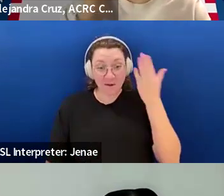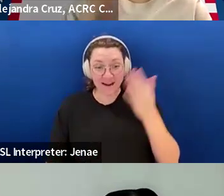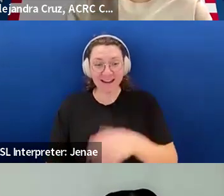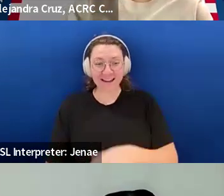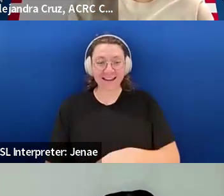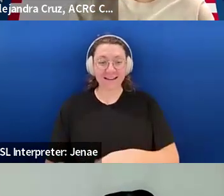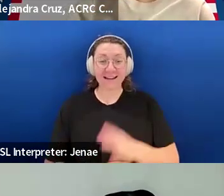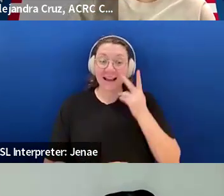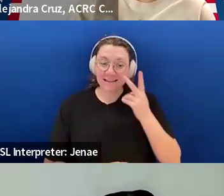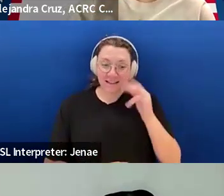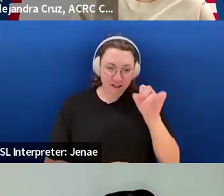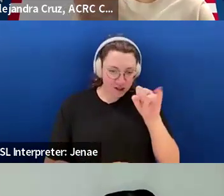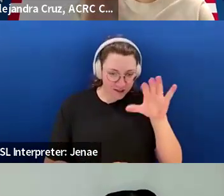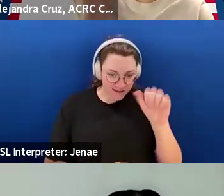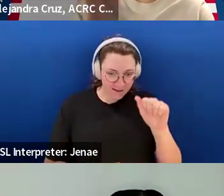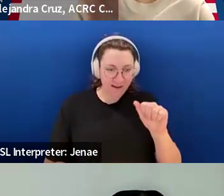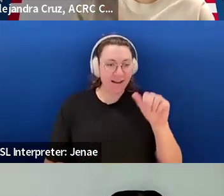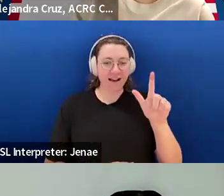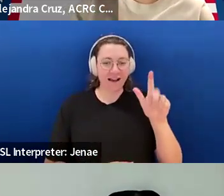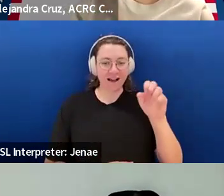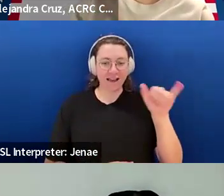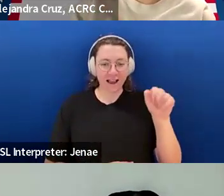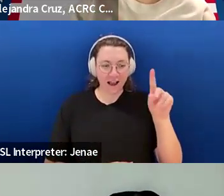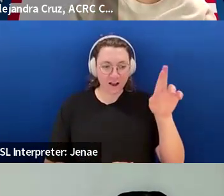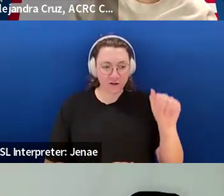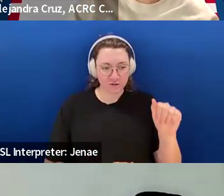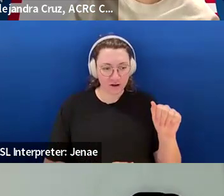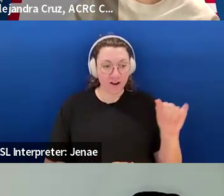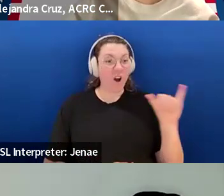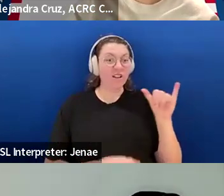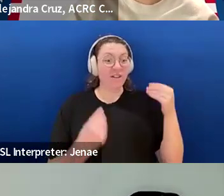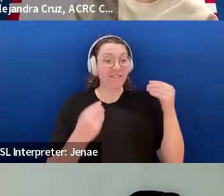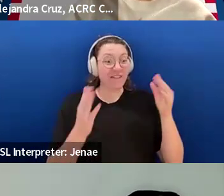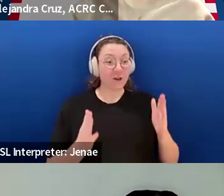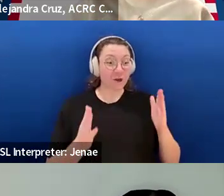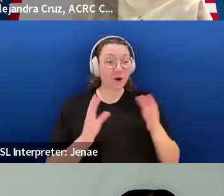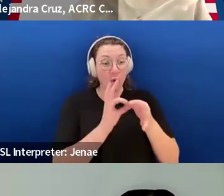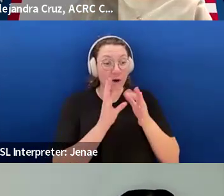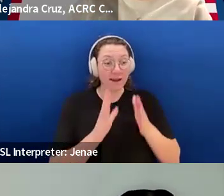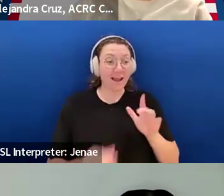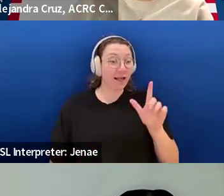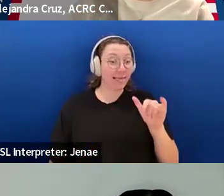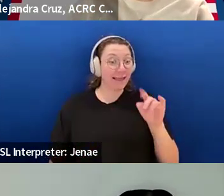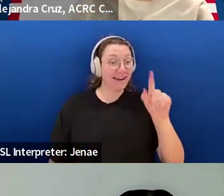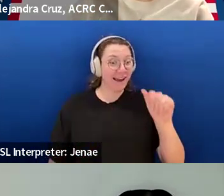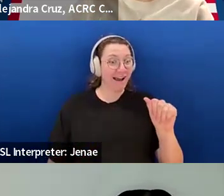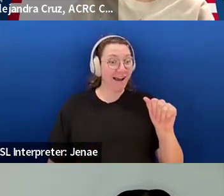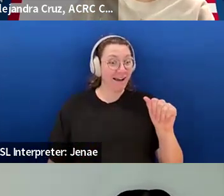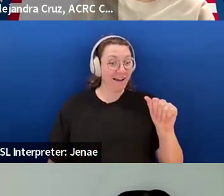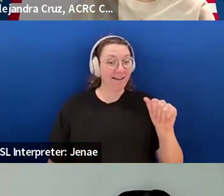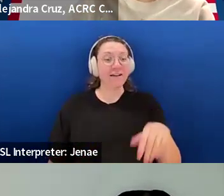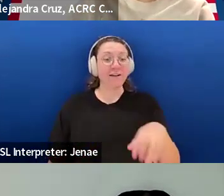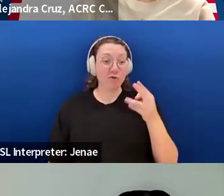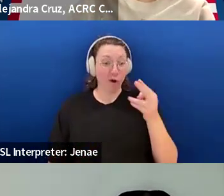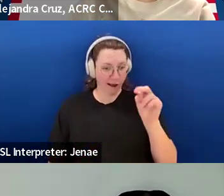I see Miss Jessica and Alejandra. I also see my vendor coordinator, Linda White. Good morning, Linda. And we have Rhonda